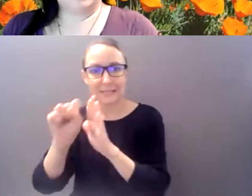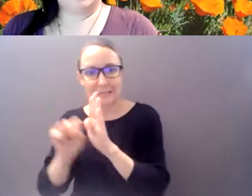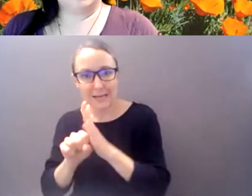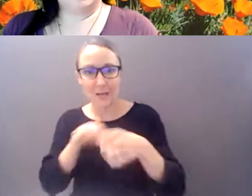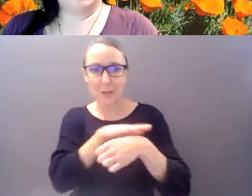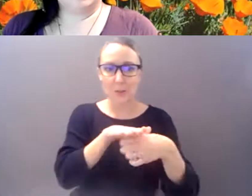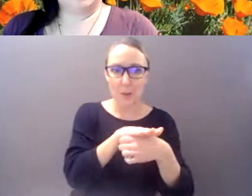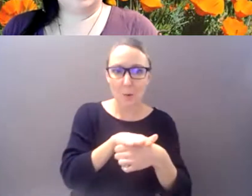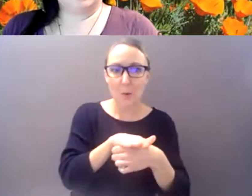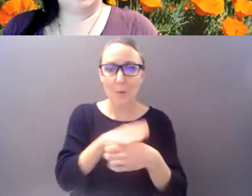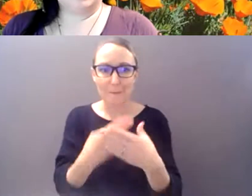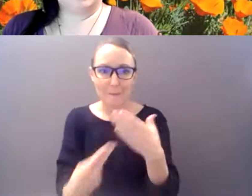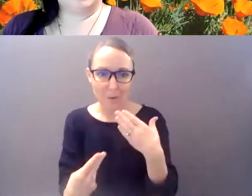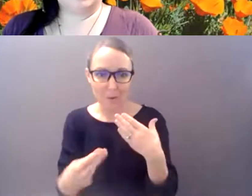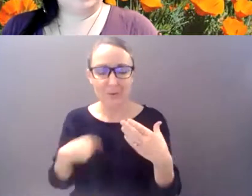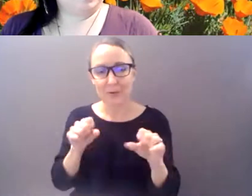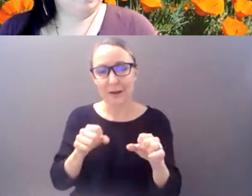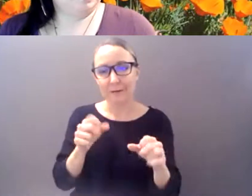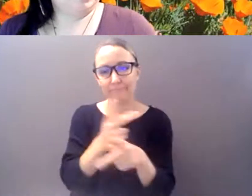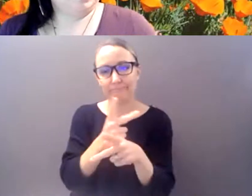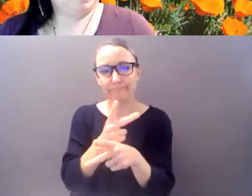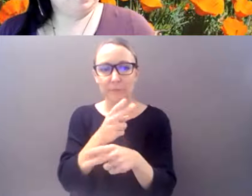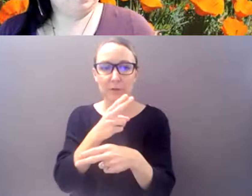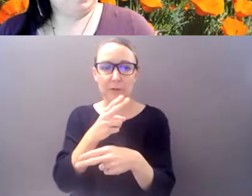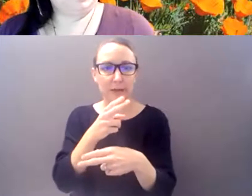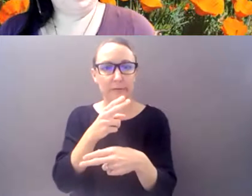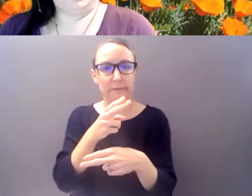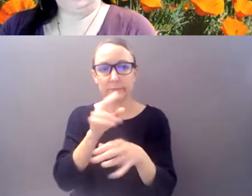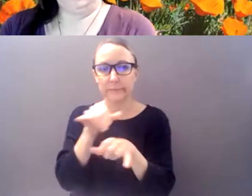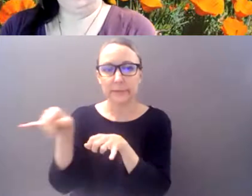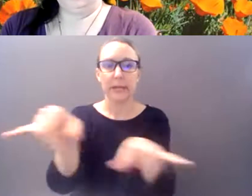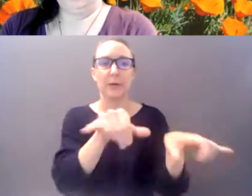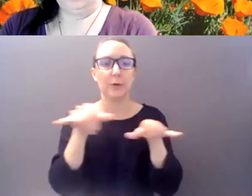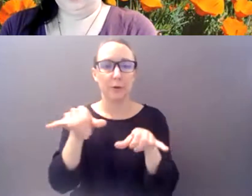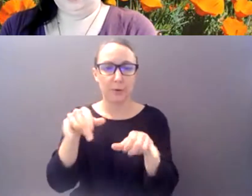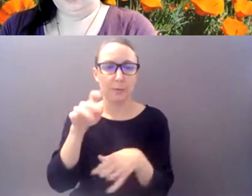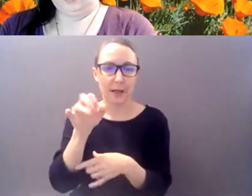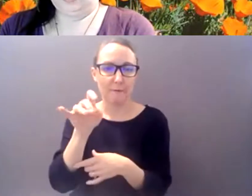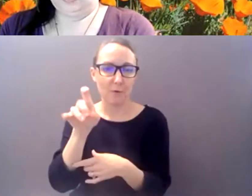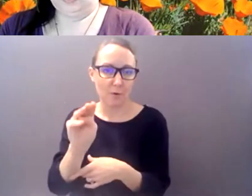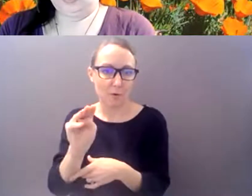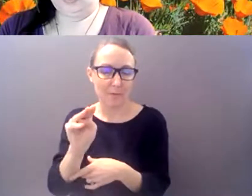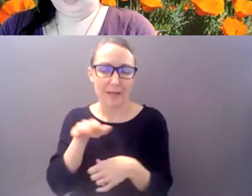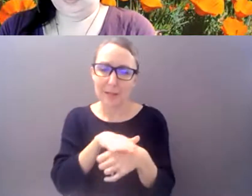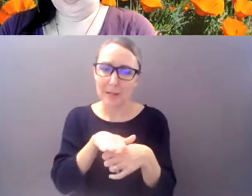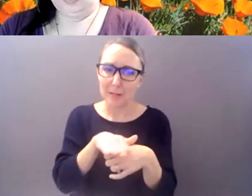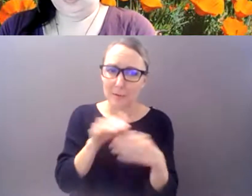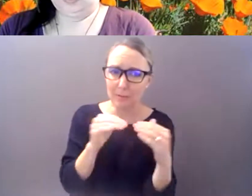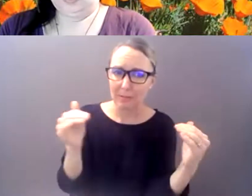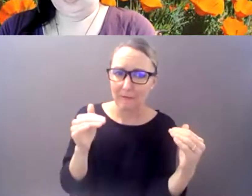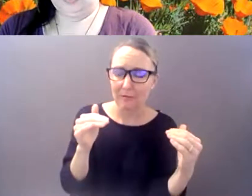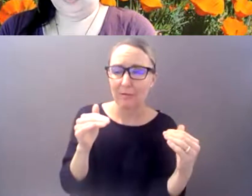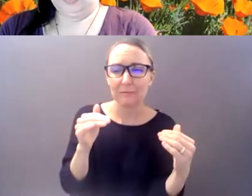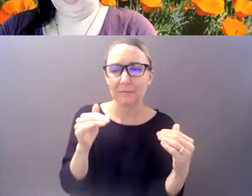determine what sort of like universal platforms to use. At the local level, of course, that's, sort of a whole